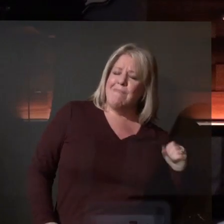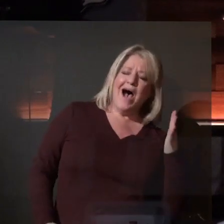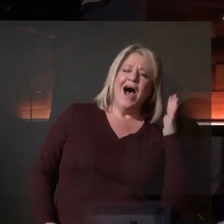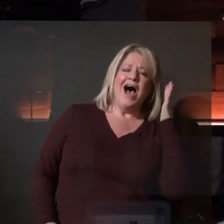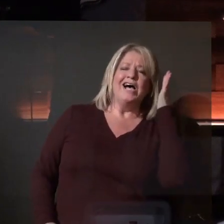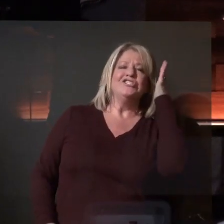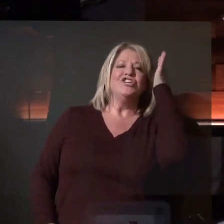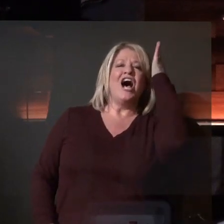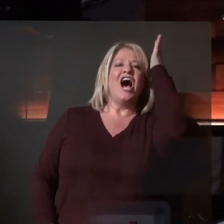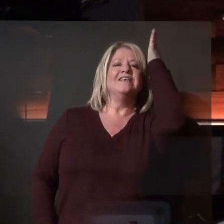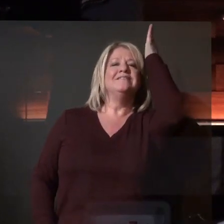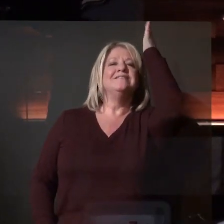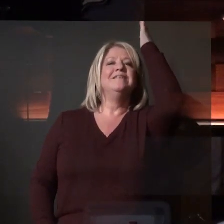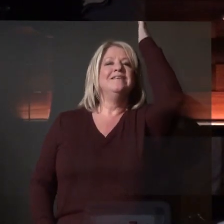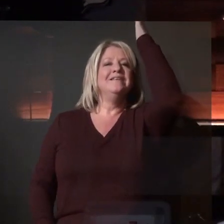glory,